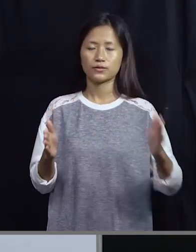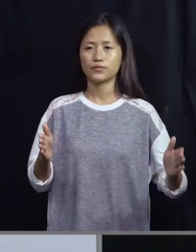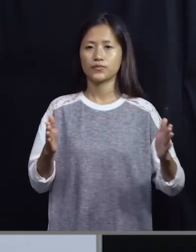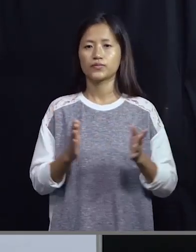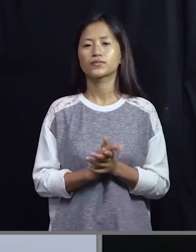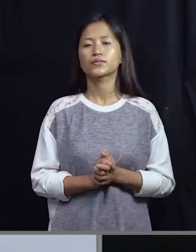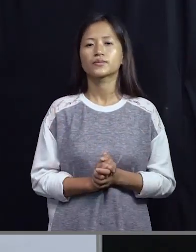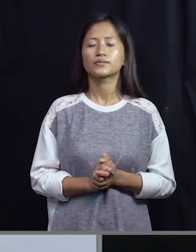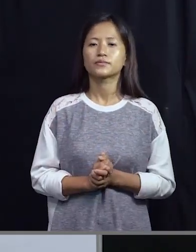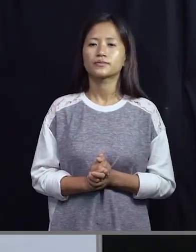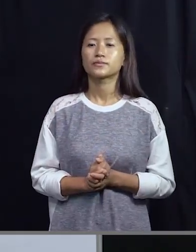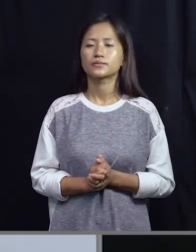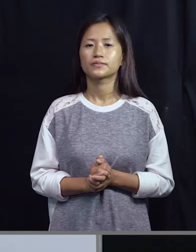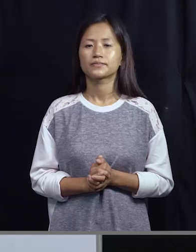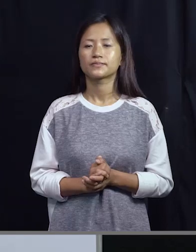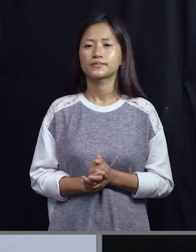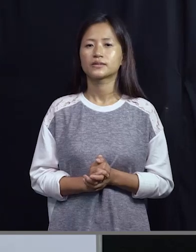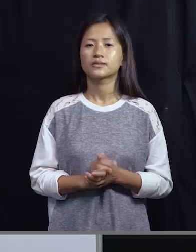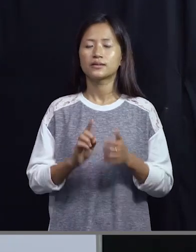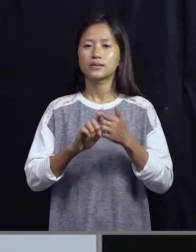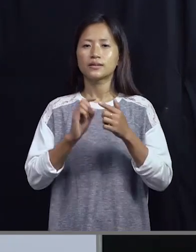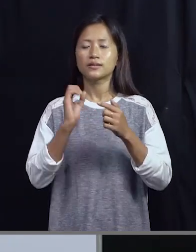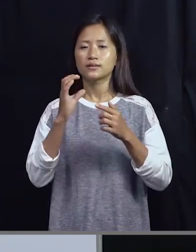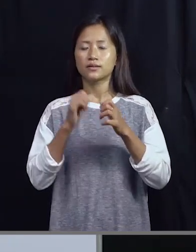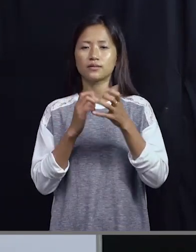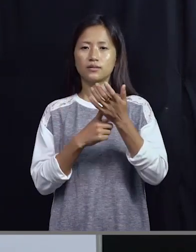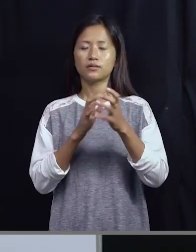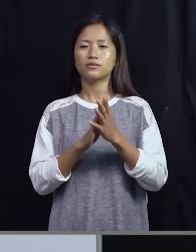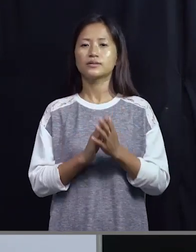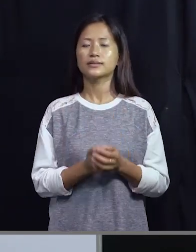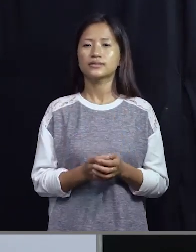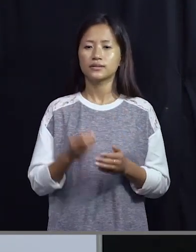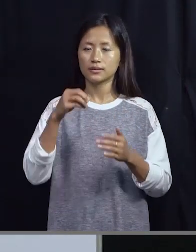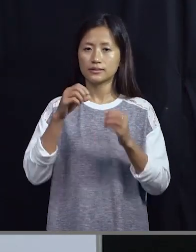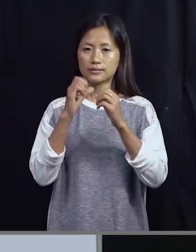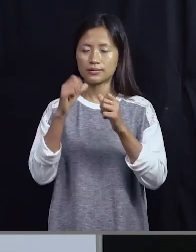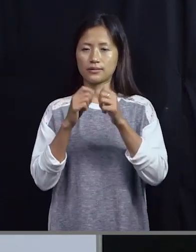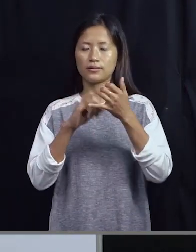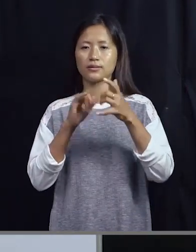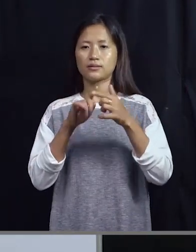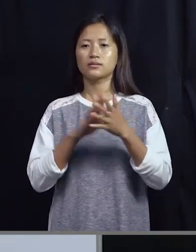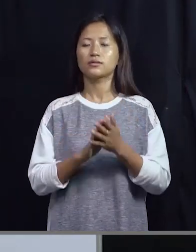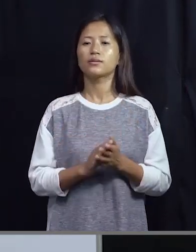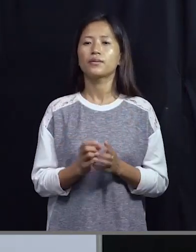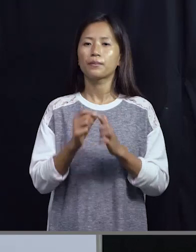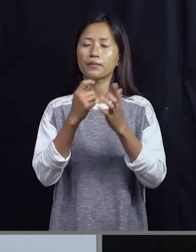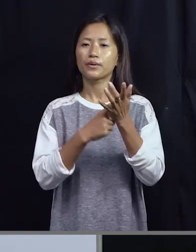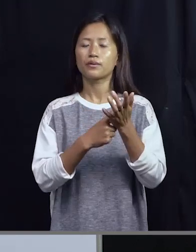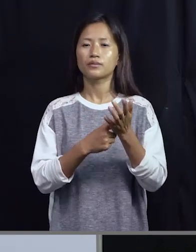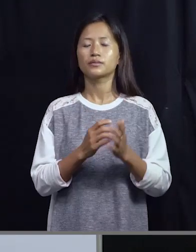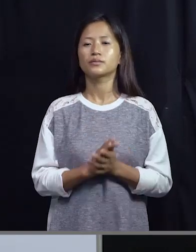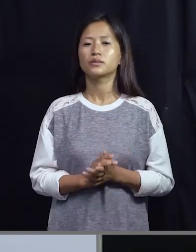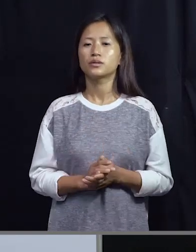bidirectional. While in case of eukaryotes, it is bidirectional. While in case of prokaryotes, it is